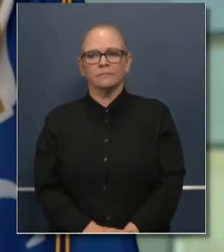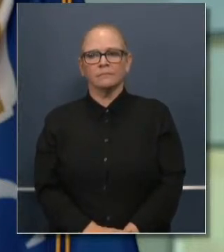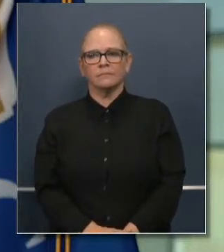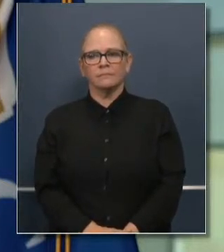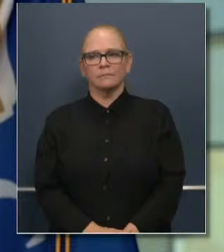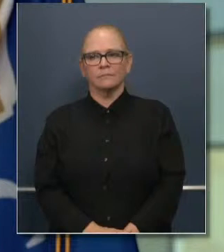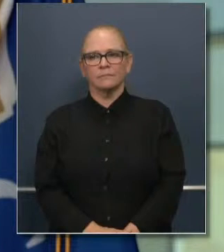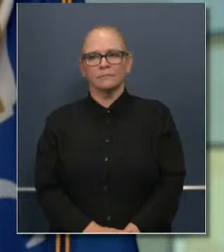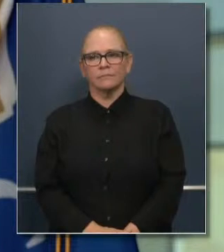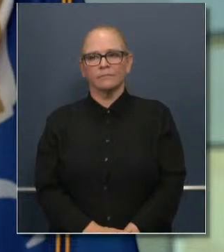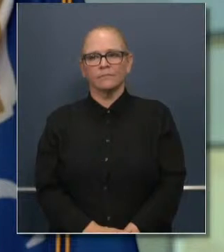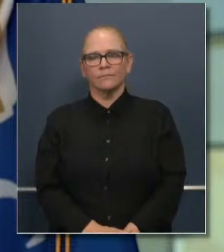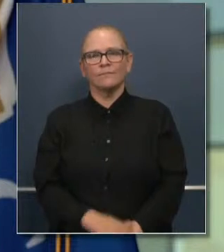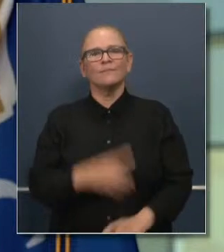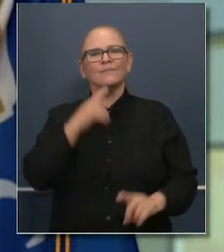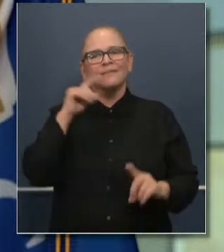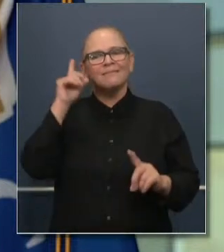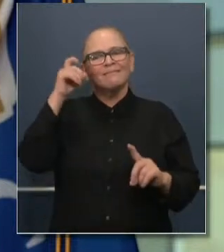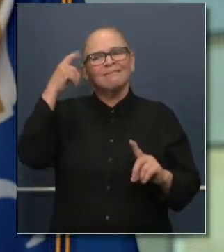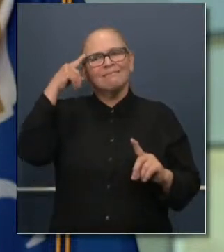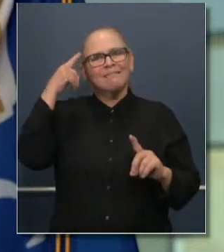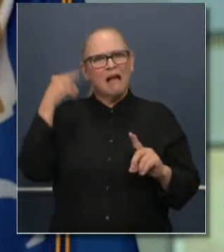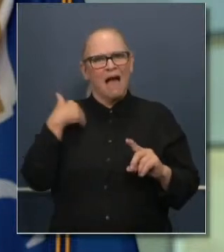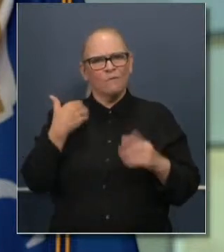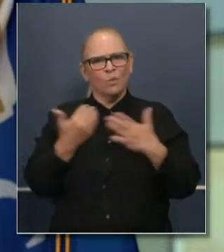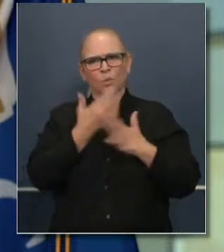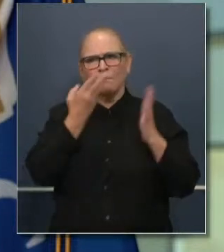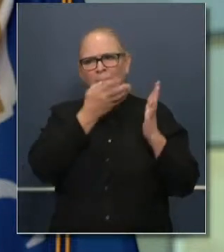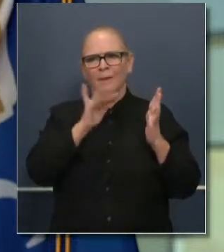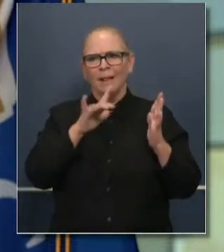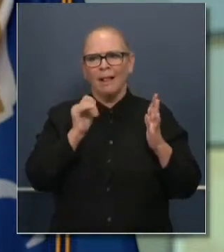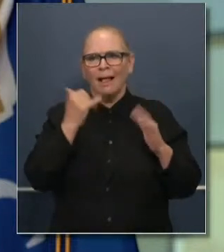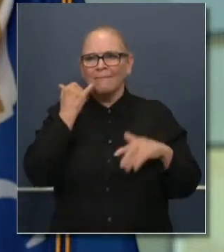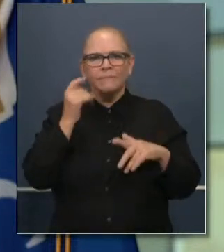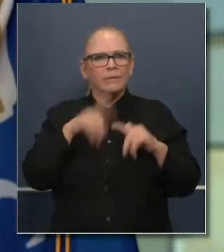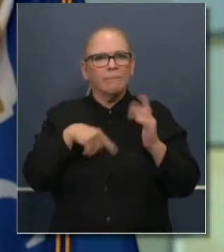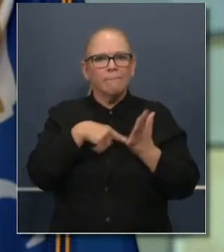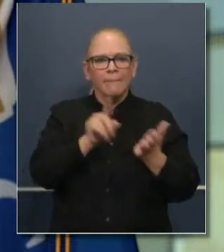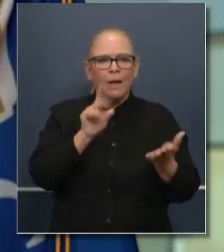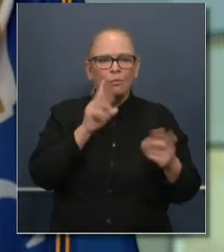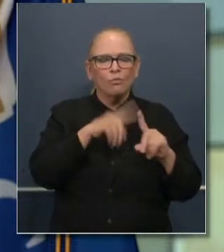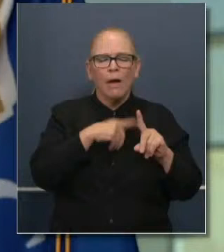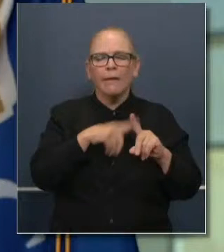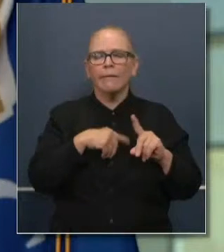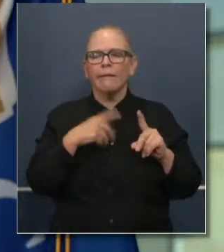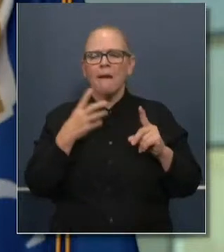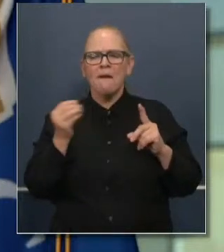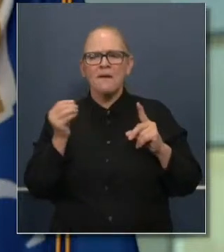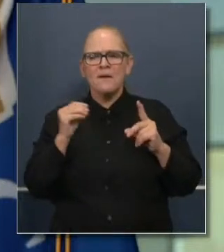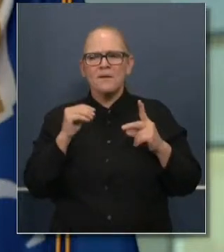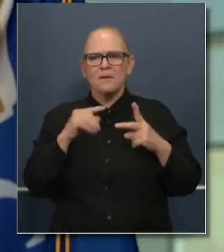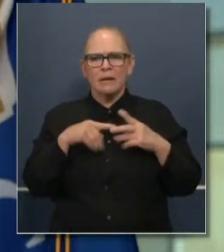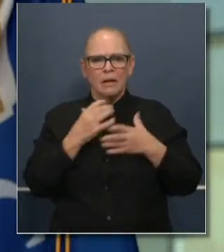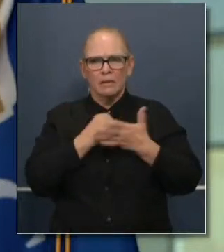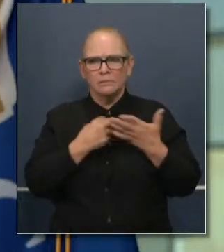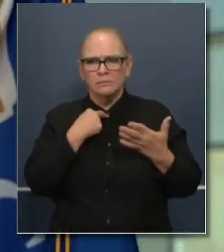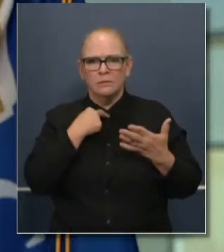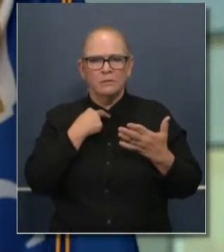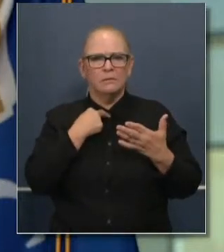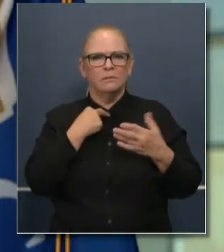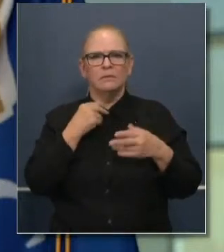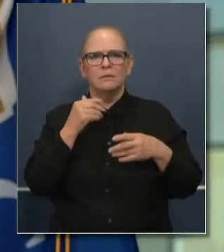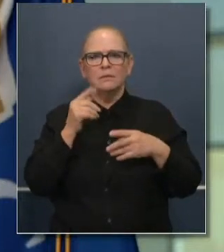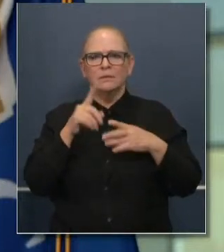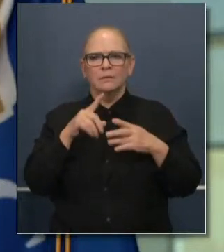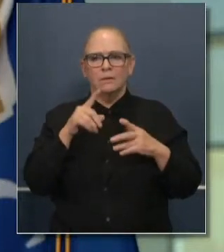pandemic. Assemblymember Hugh, with co-author Senator Durazo, presented a bill that will provide rental and mortgage relief. Are you